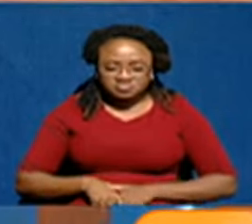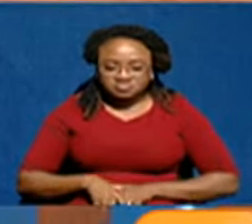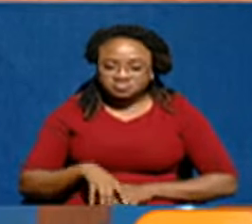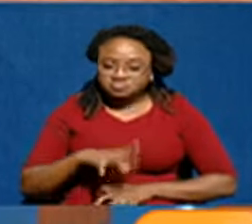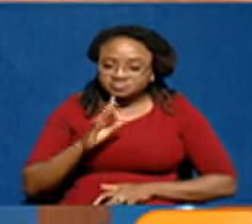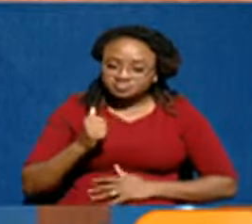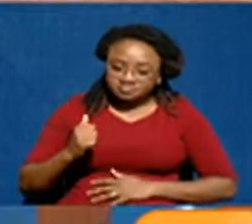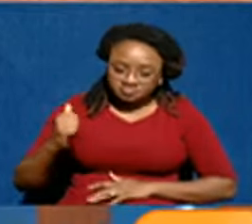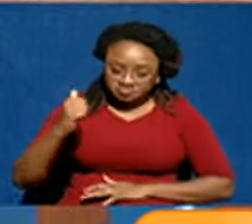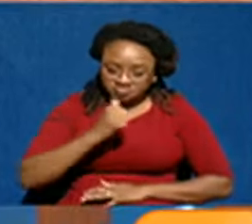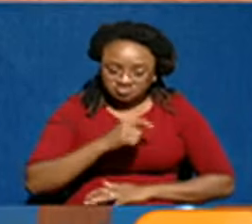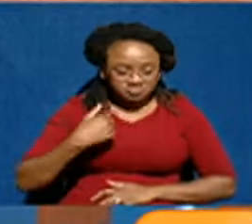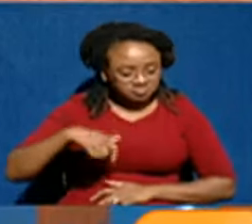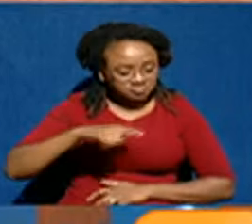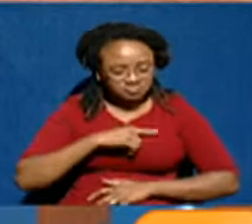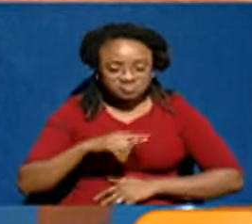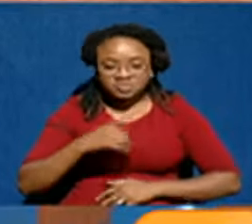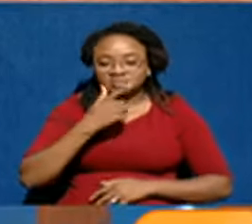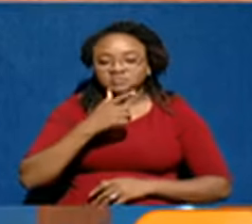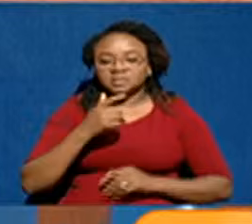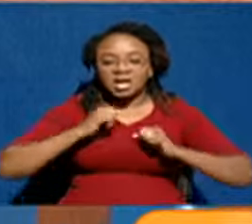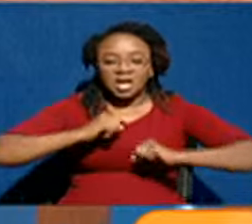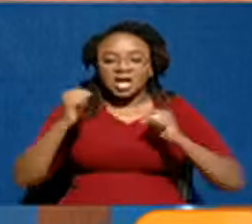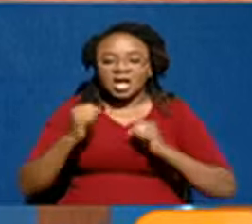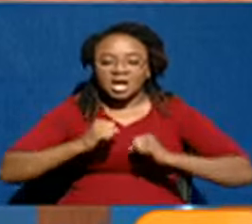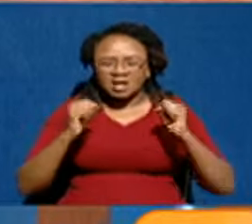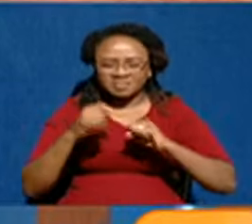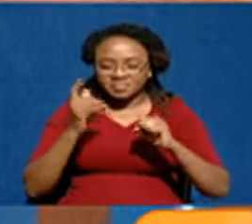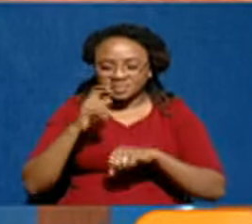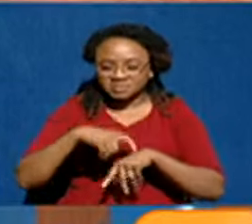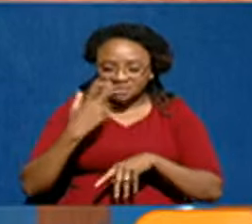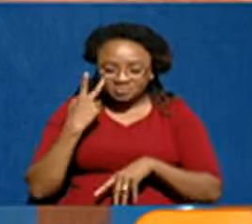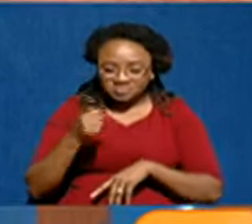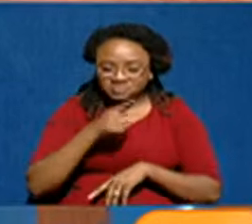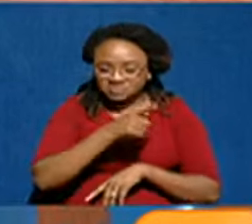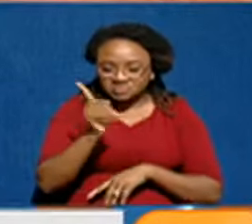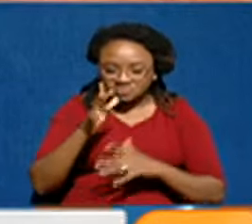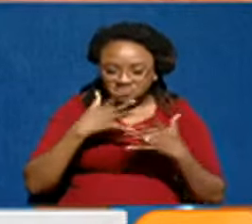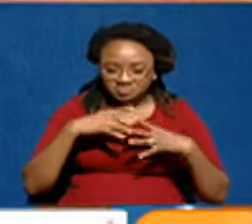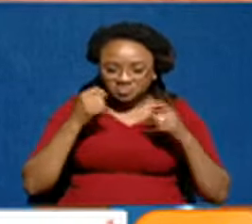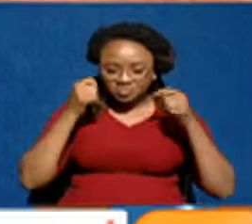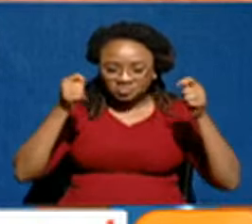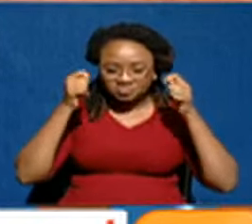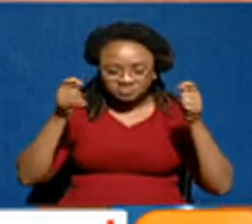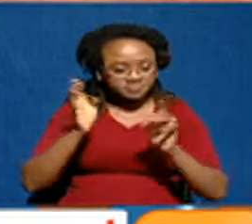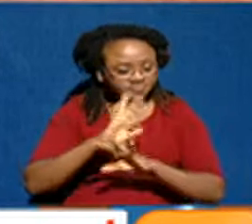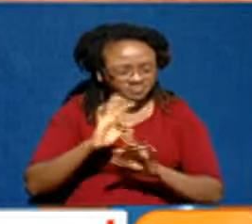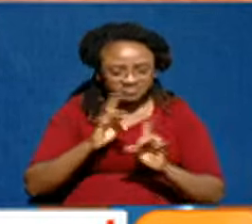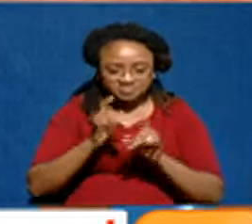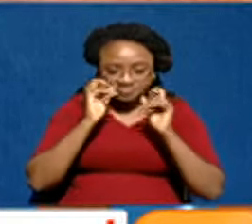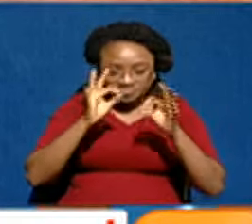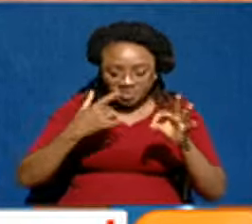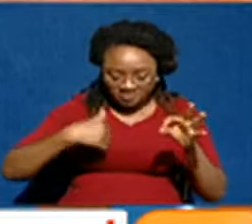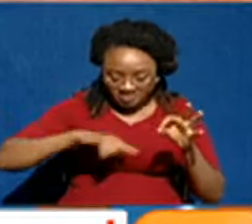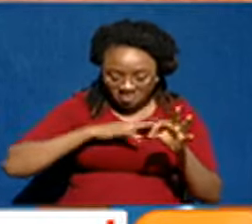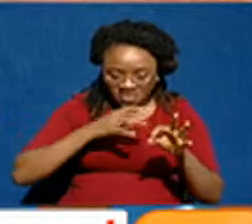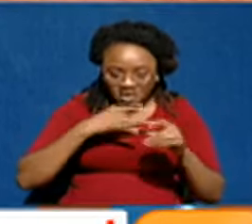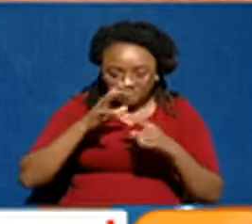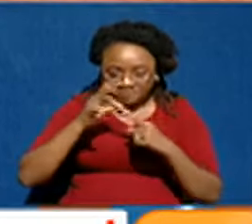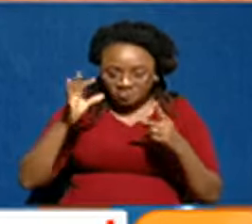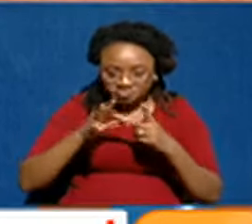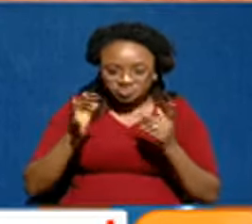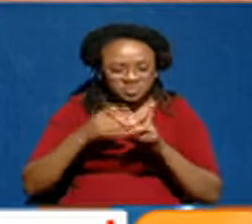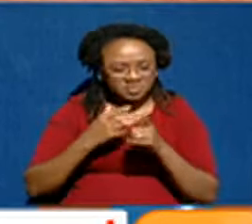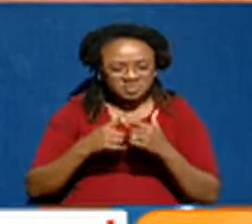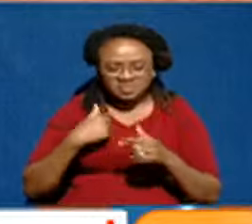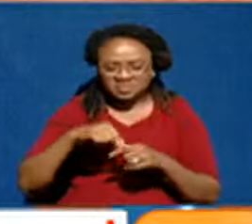from strikes and from seeing patients suffer. In fact, if it were up to us in the first place, we